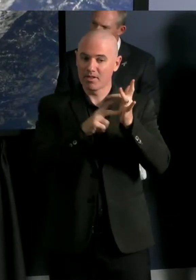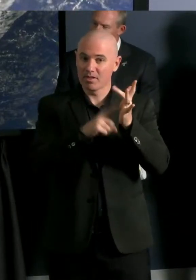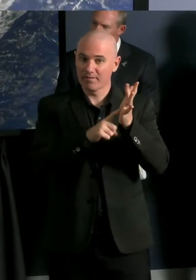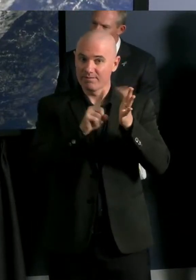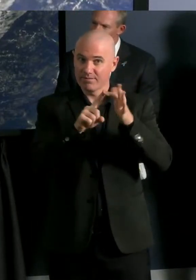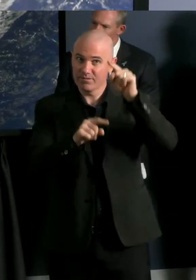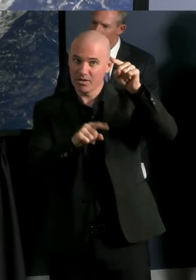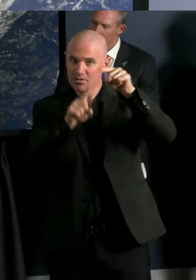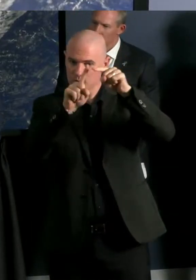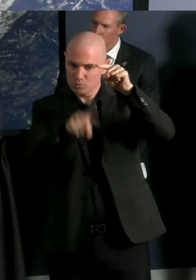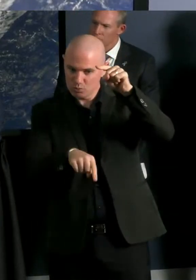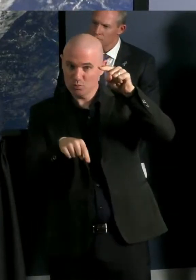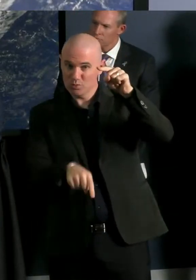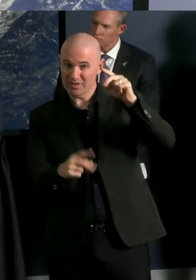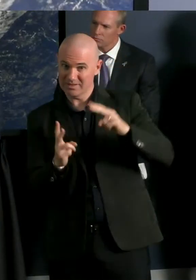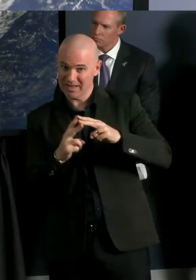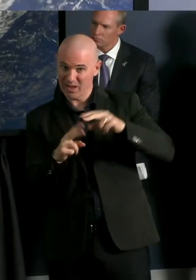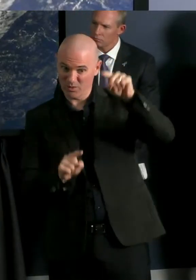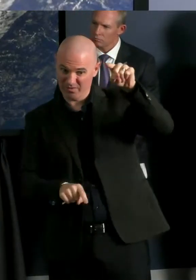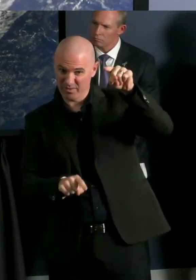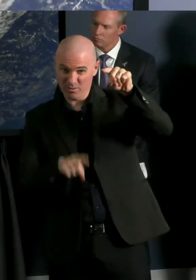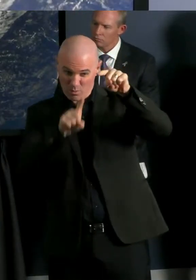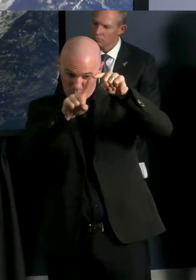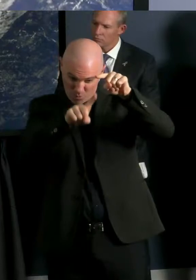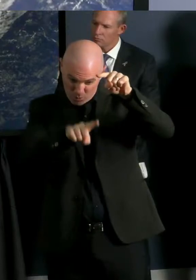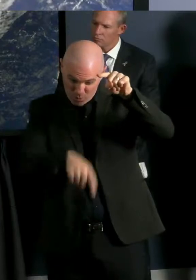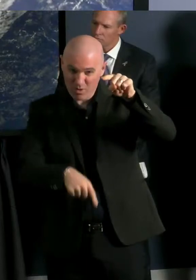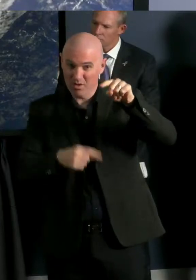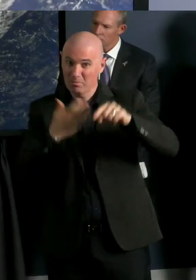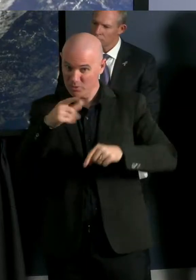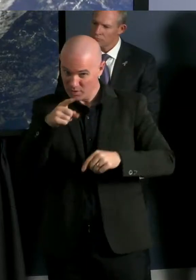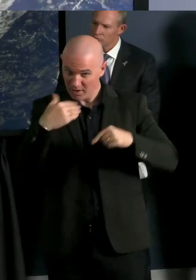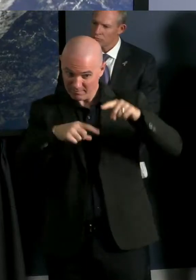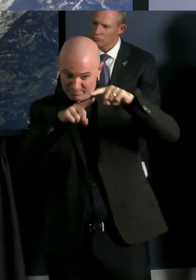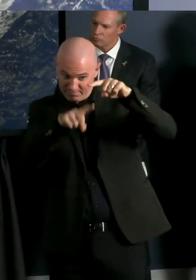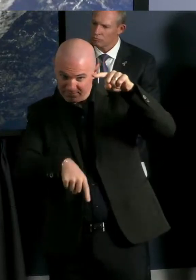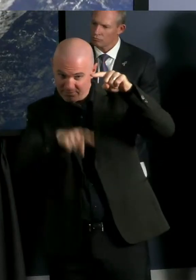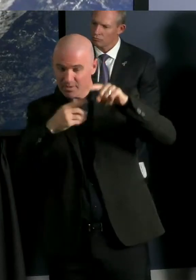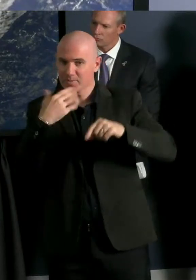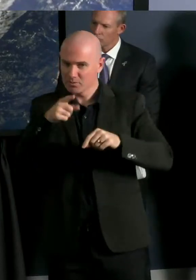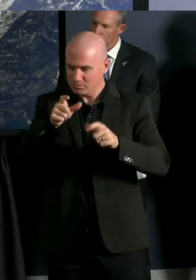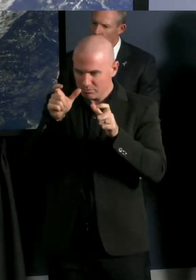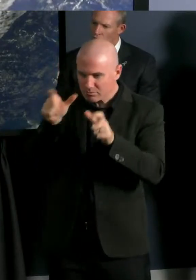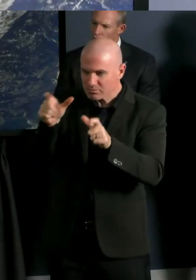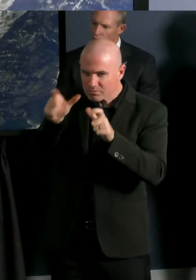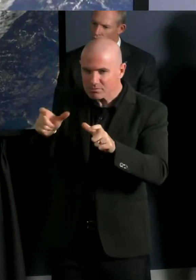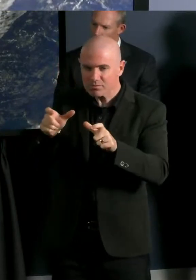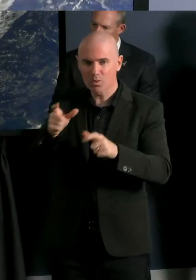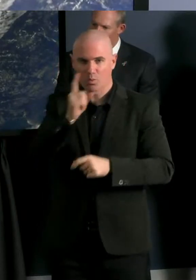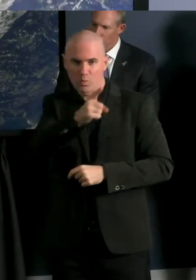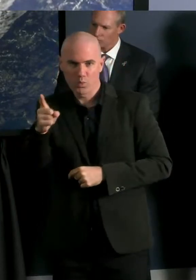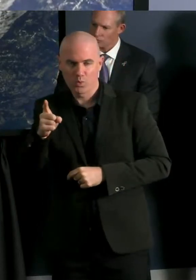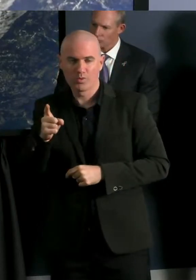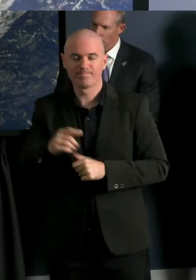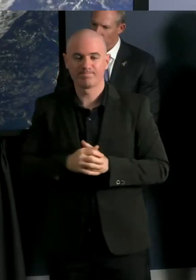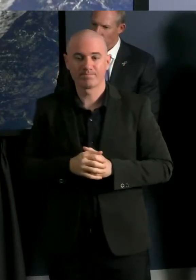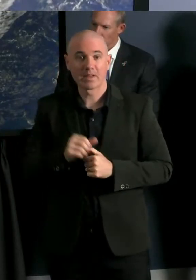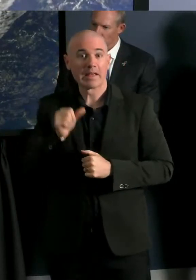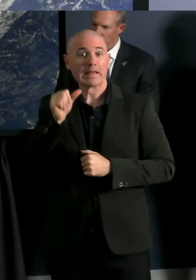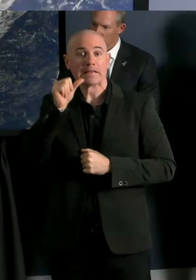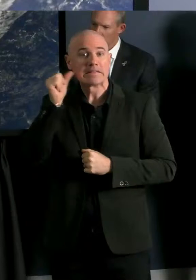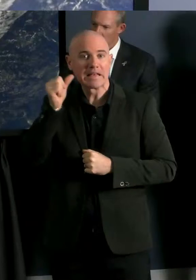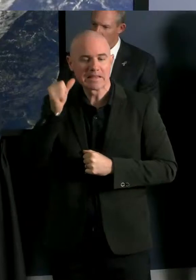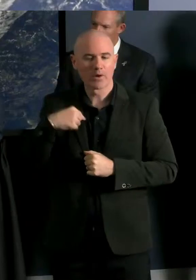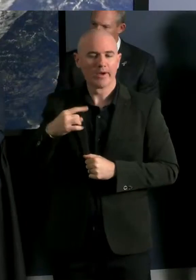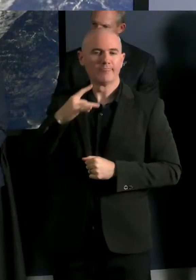messaging, in particular over the next 36 hours. This morning we issued a preemptive disaster